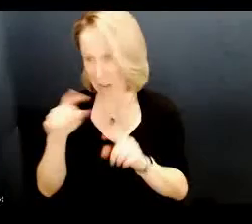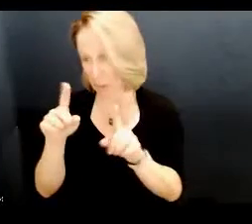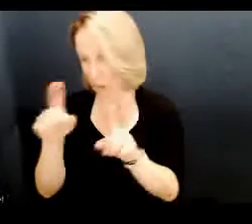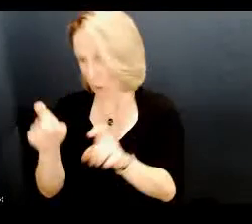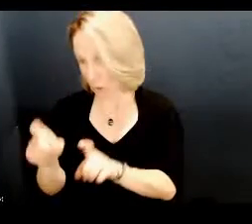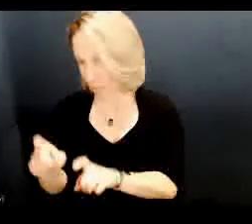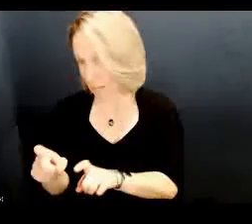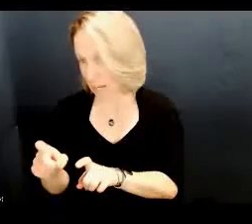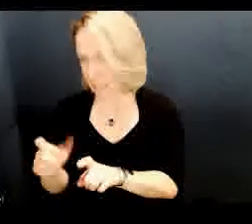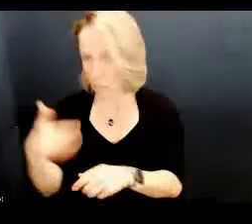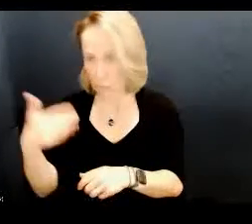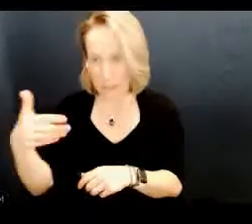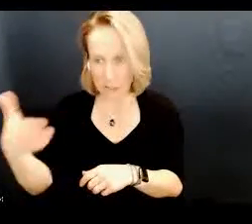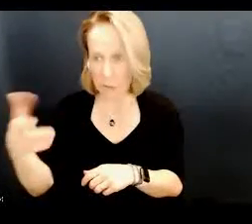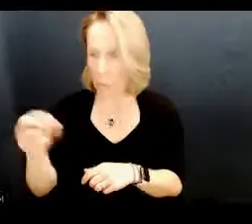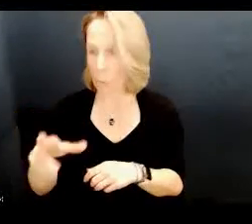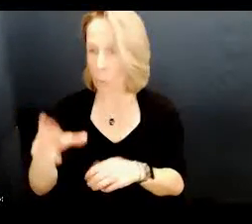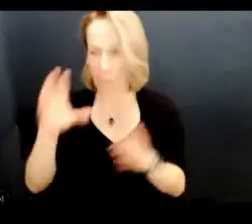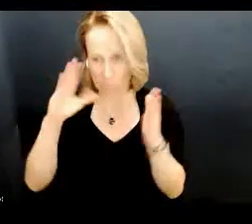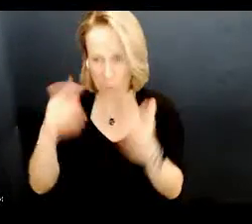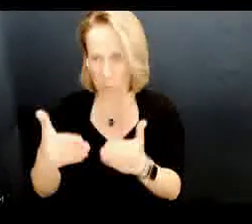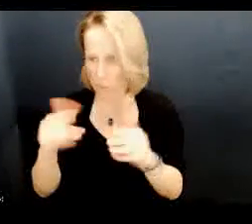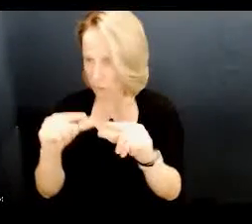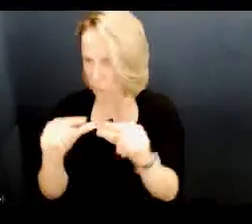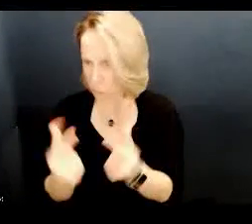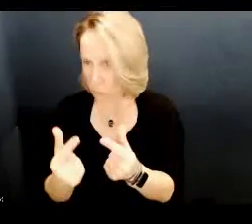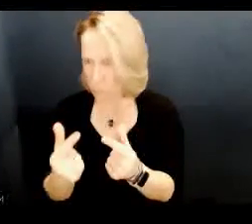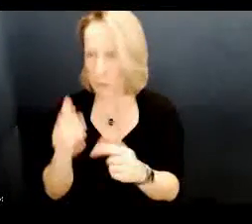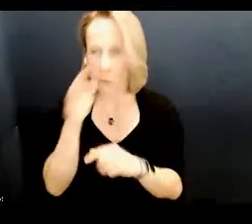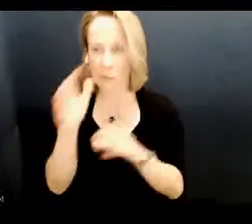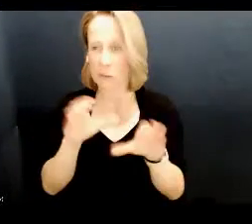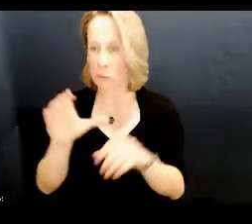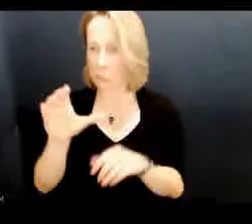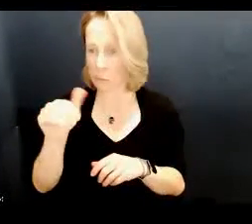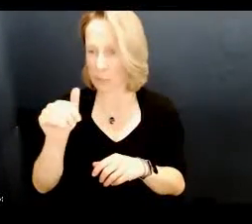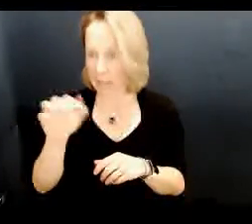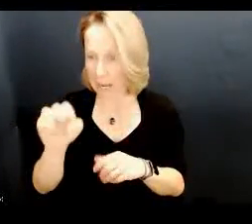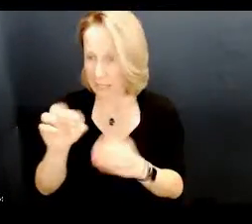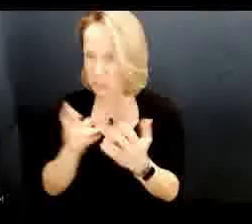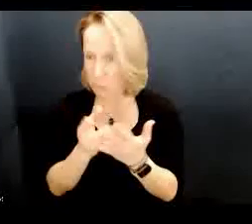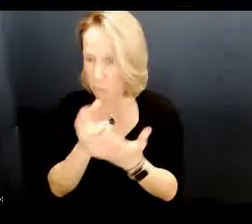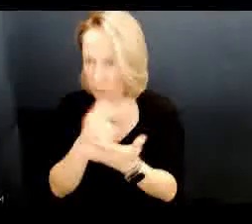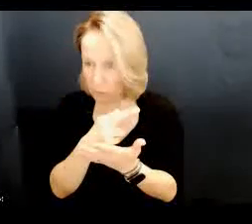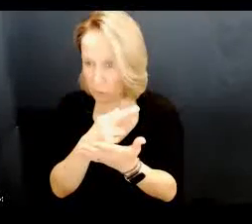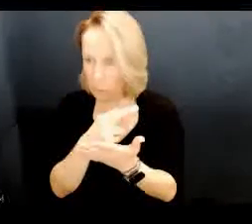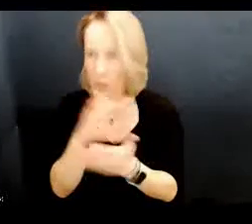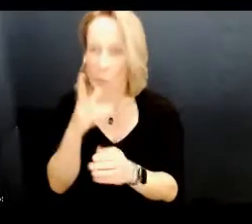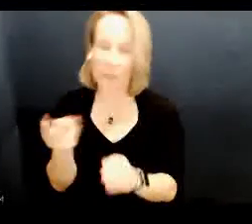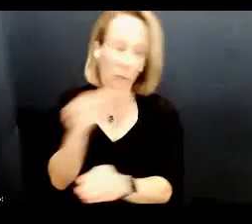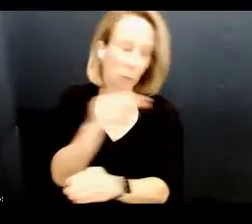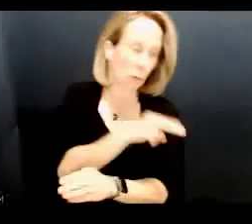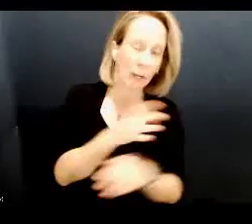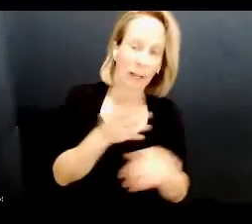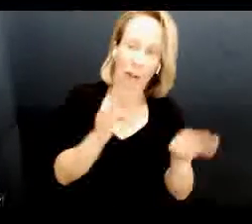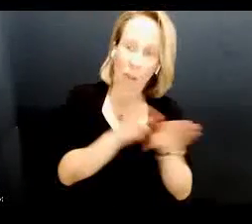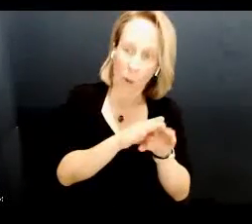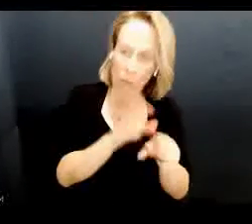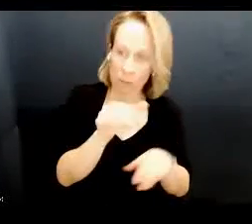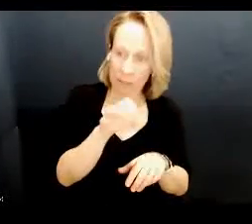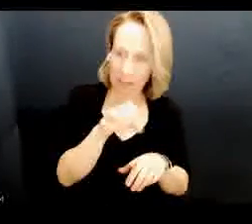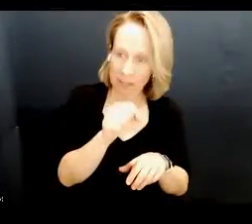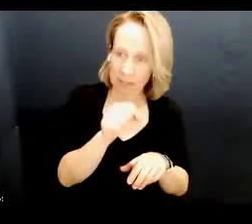regular focus groups? Are we going to be doing case reviews? Are we going to look at closed cases, open cases, right? What's all that going to look